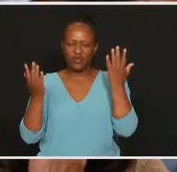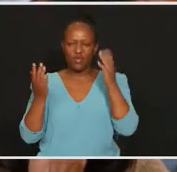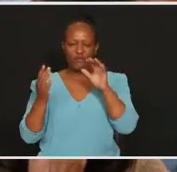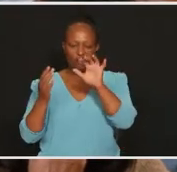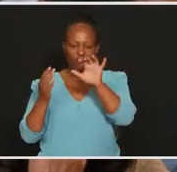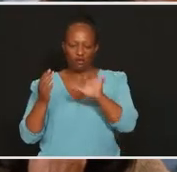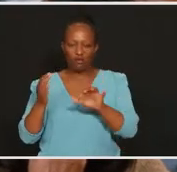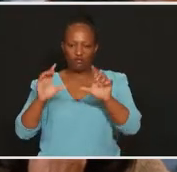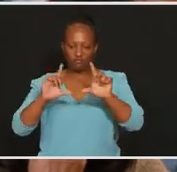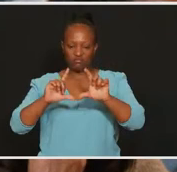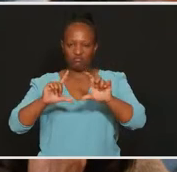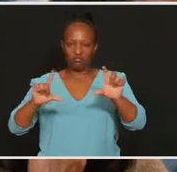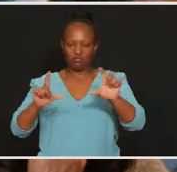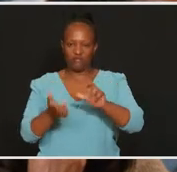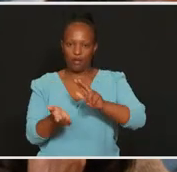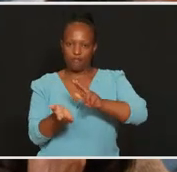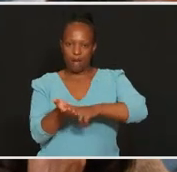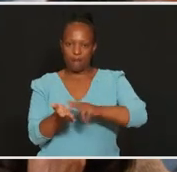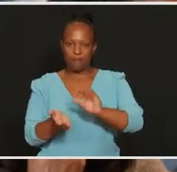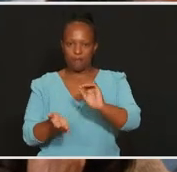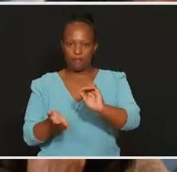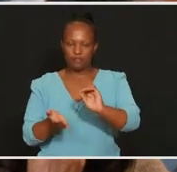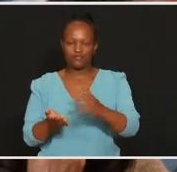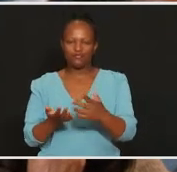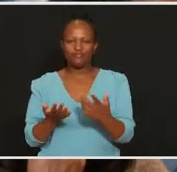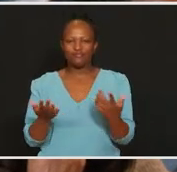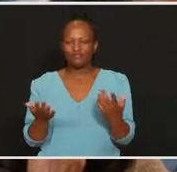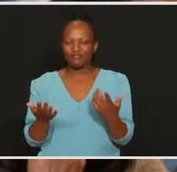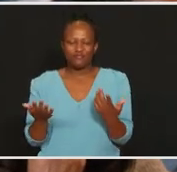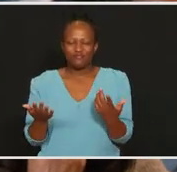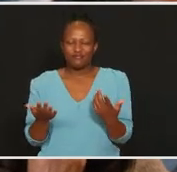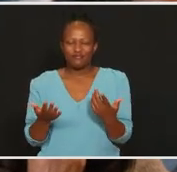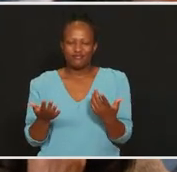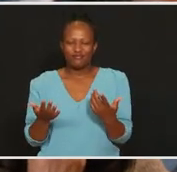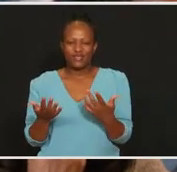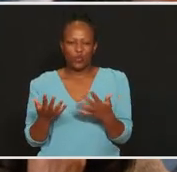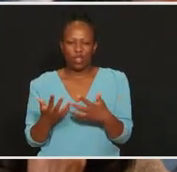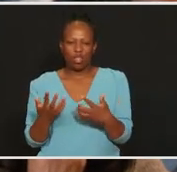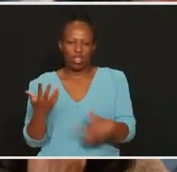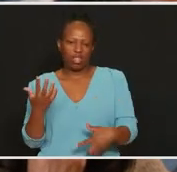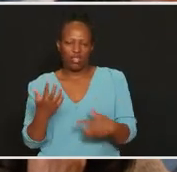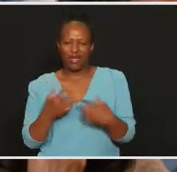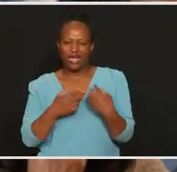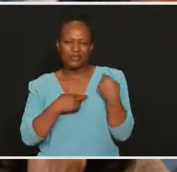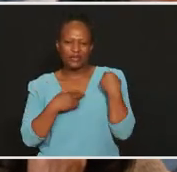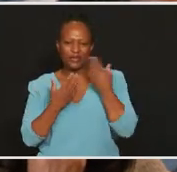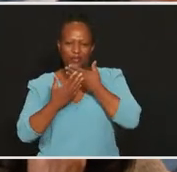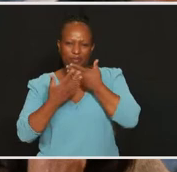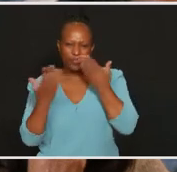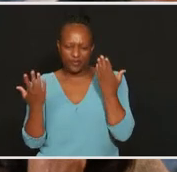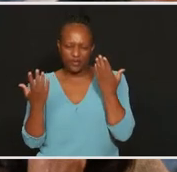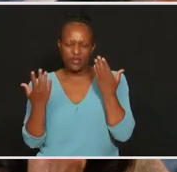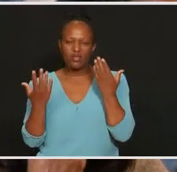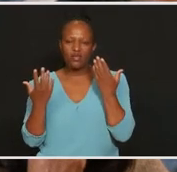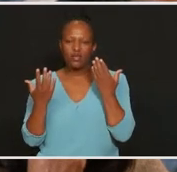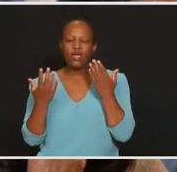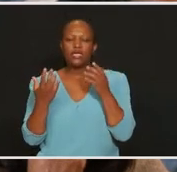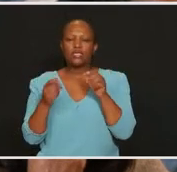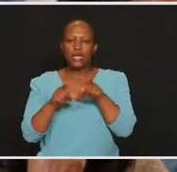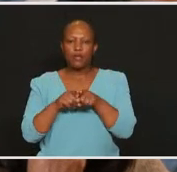it will not only be an irrational and irresponsible decision but it will also create